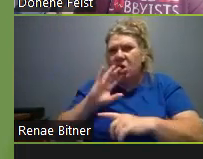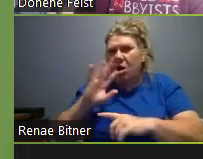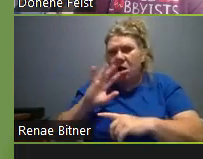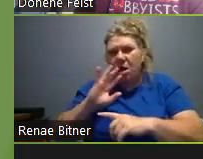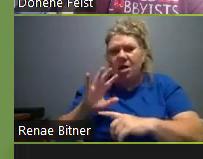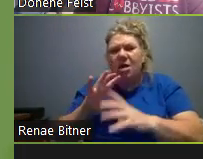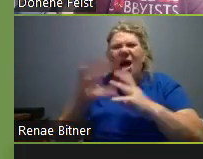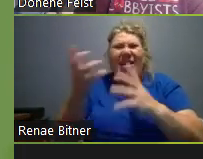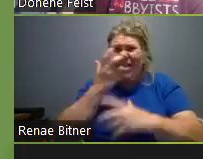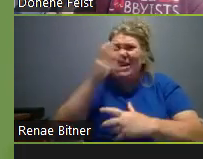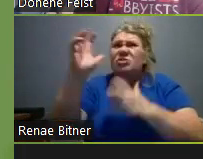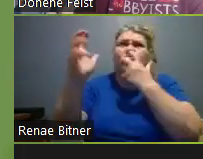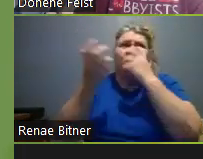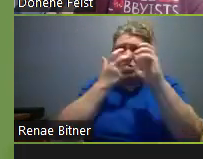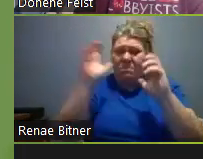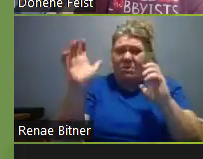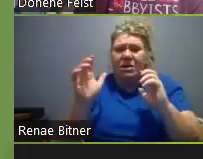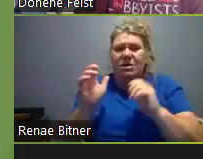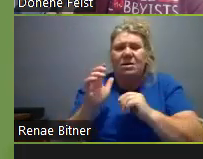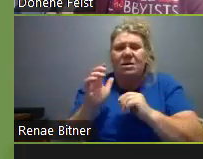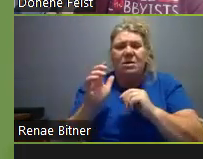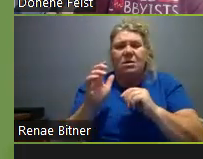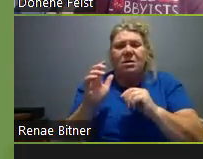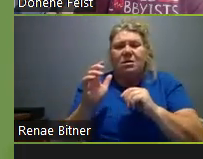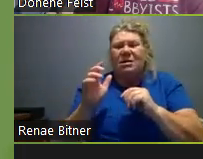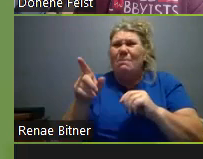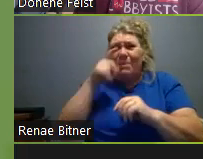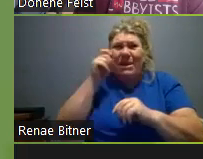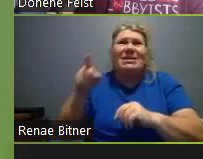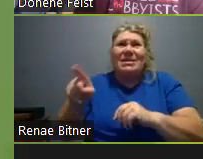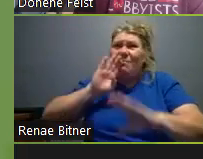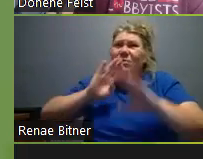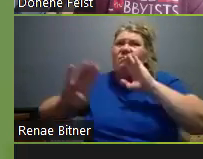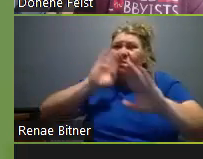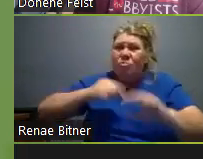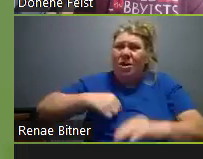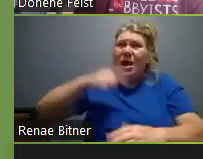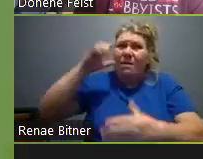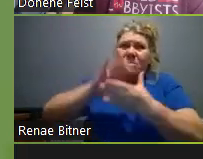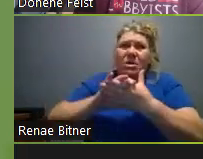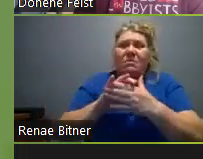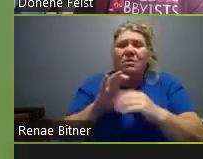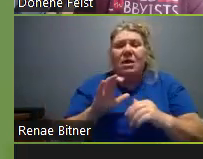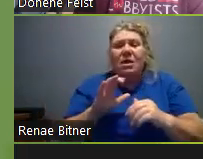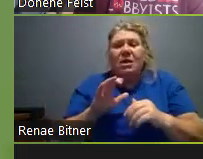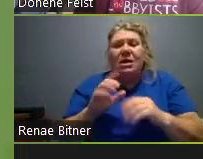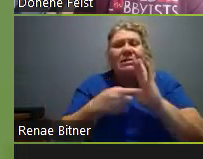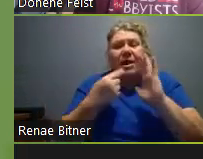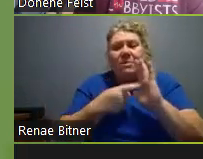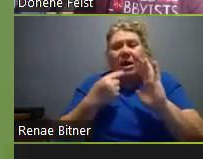of screaming that had gone on out of pure frustration, I think. At times there